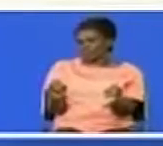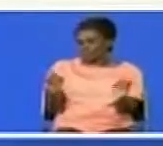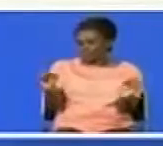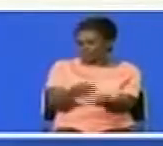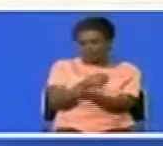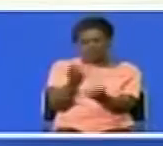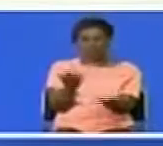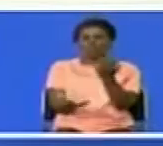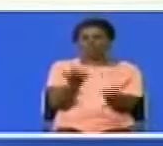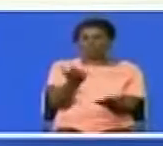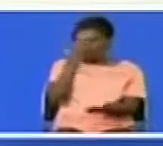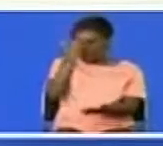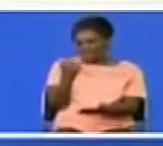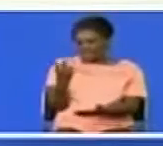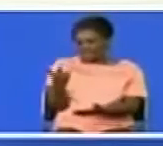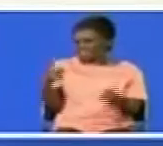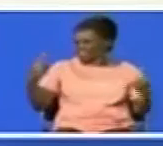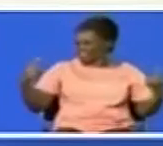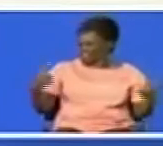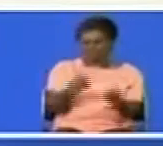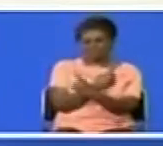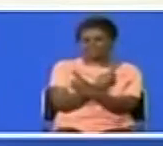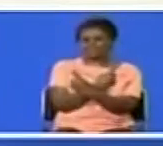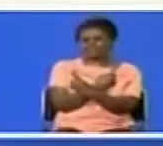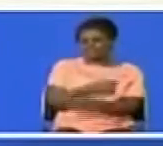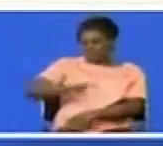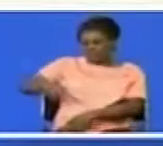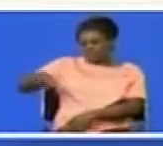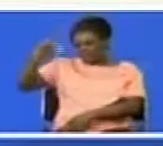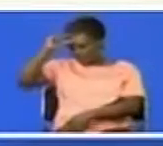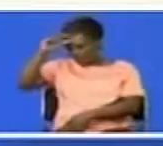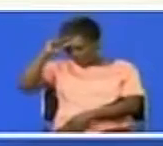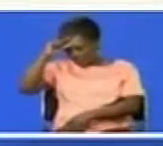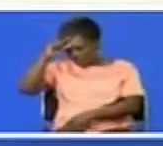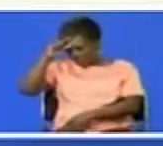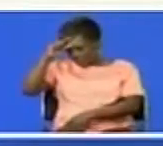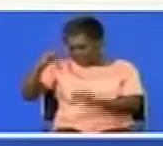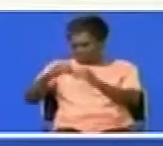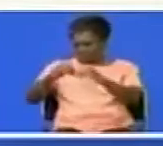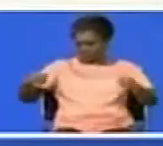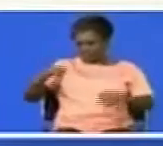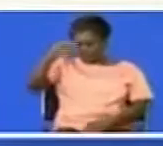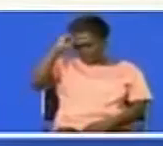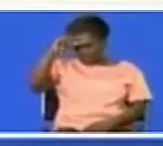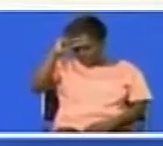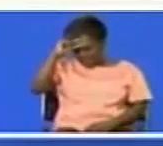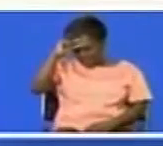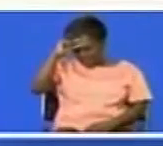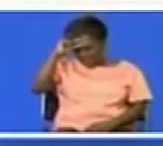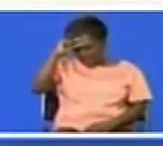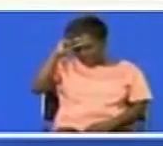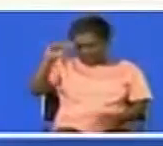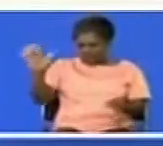that comparison because these are completely different entities. County governments are distinct government entities with a